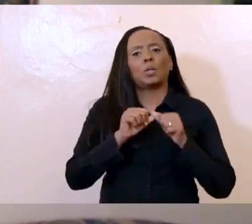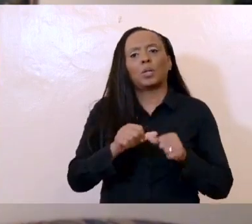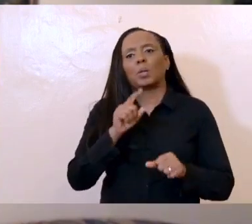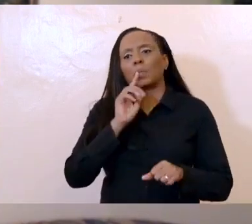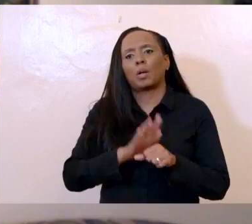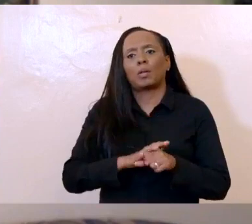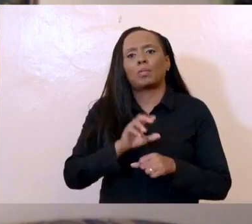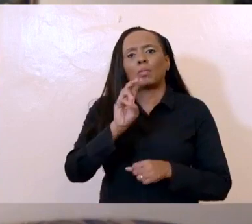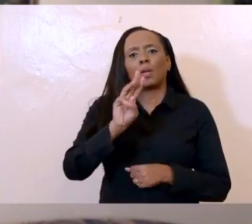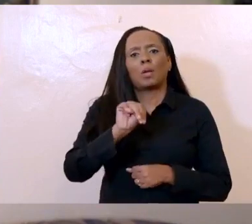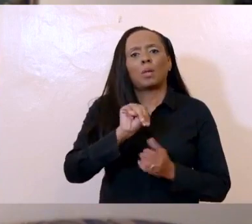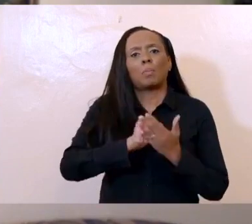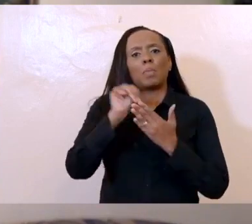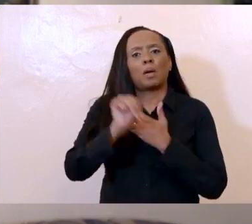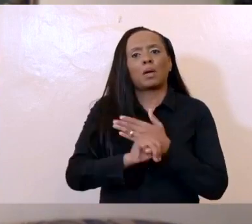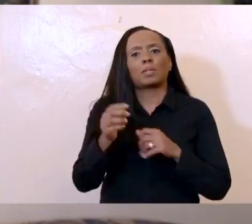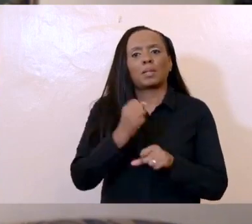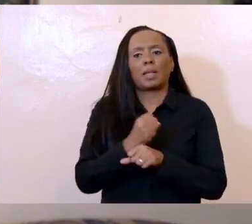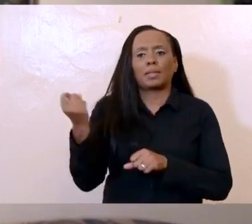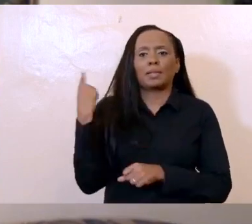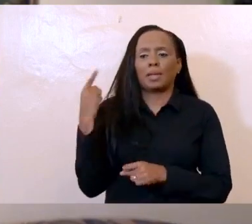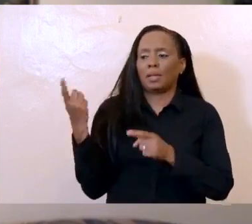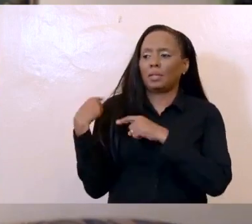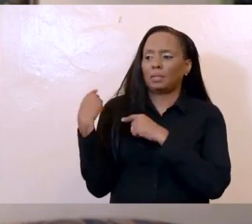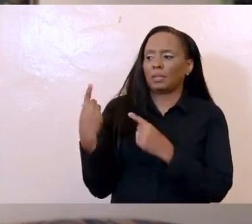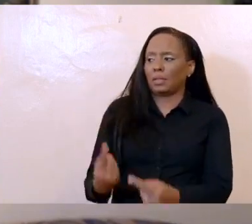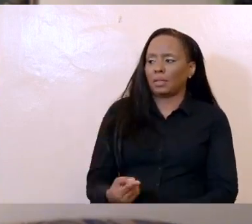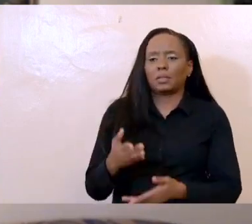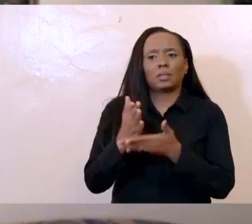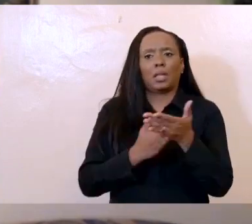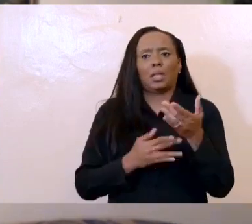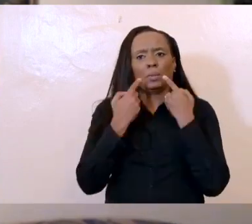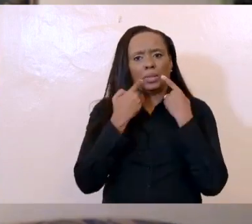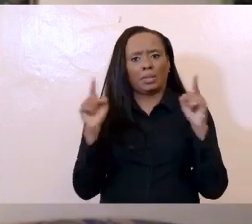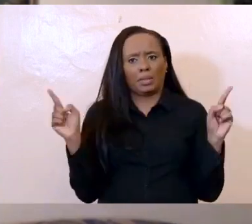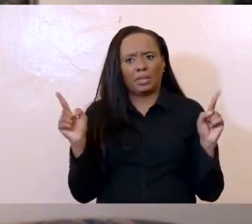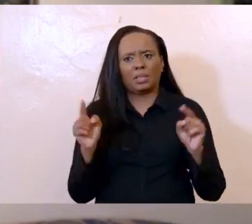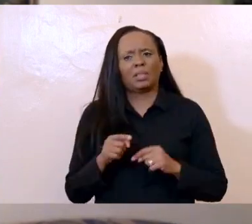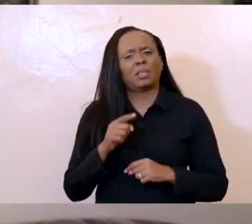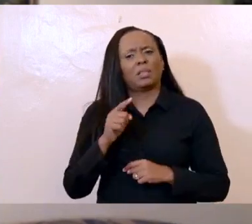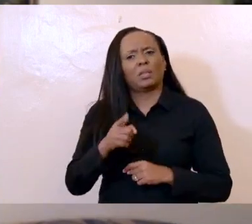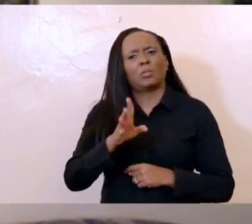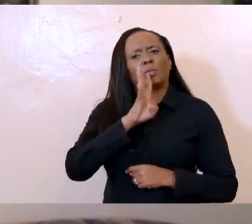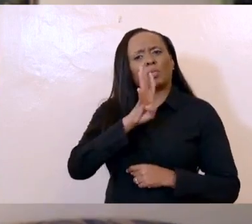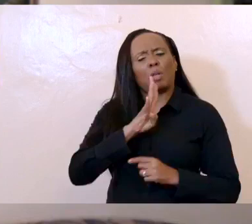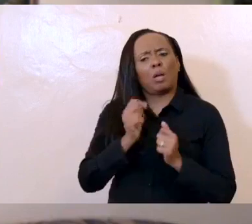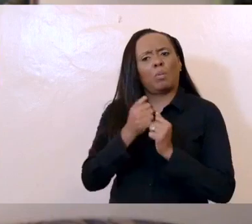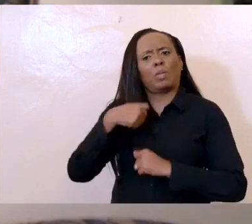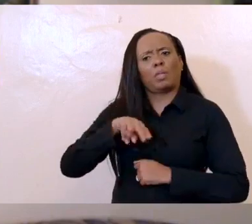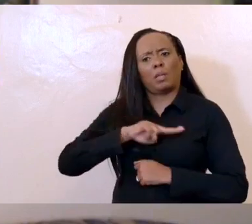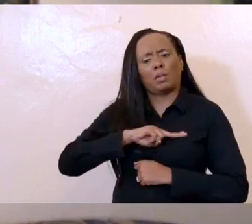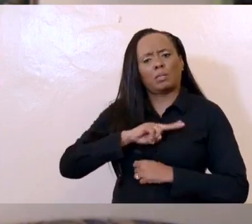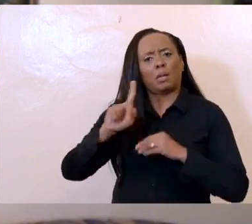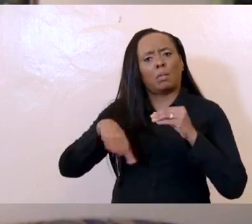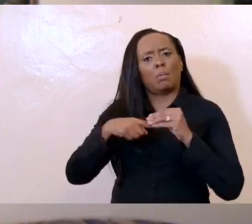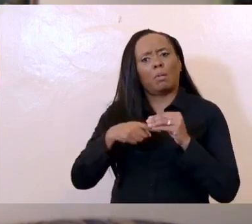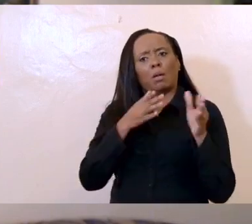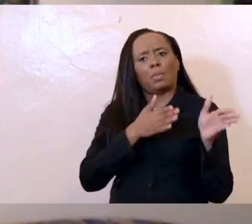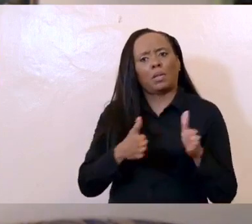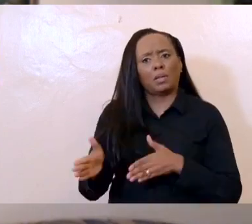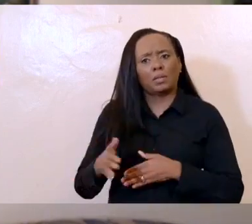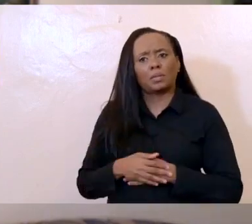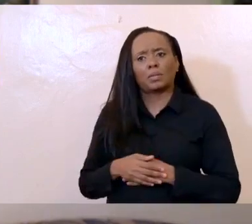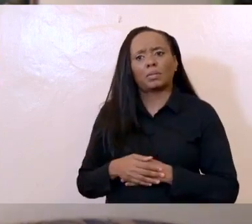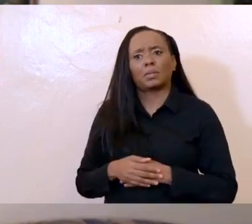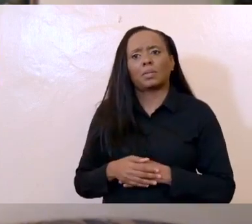March last year. You had some initial success, but you talked to us about a plan today. To many people,